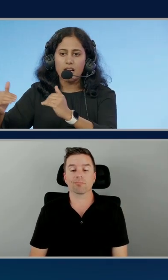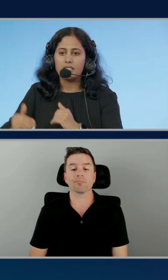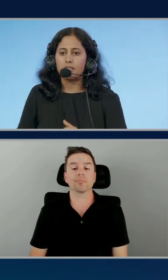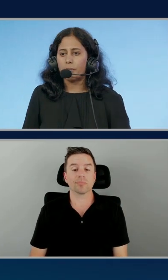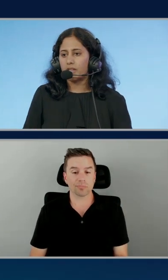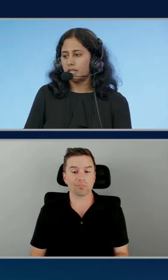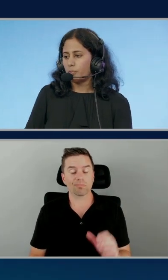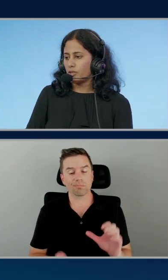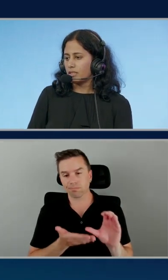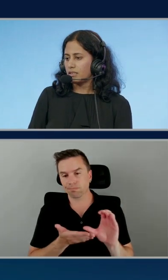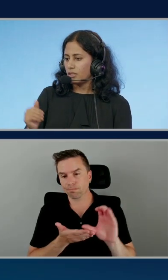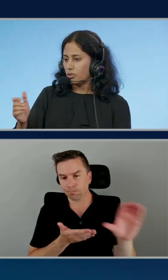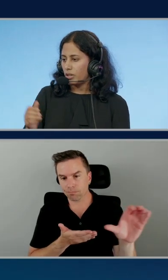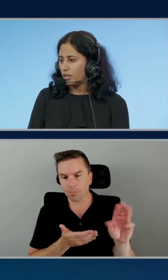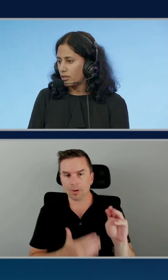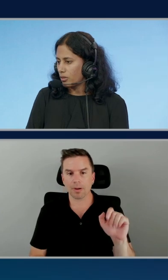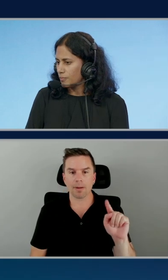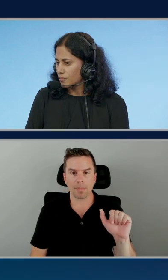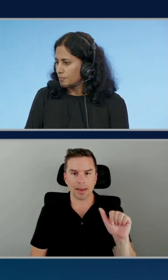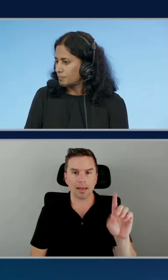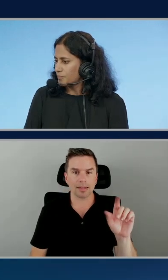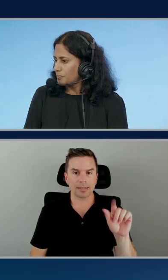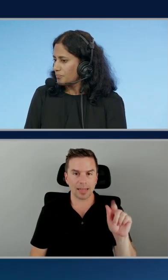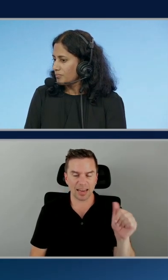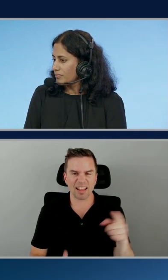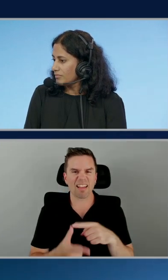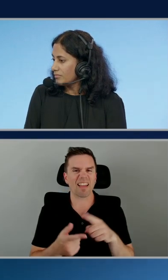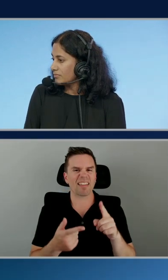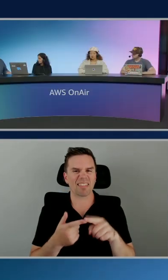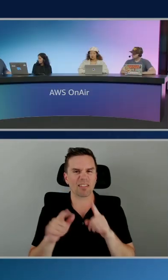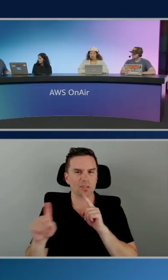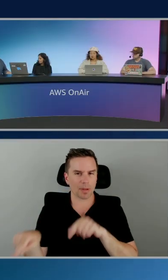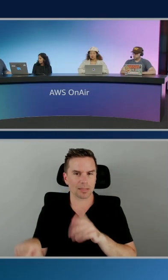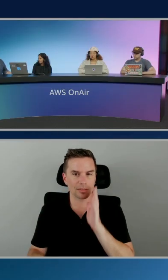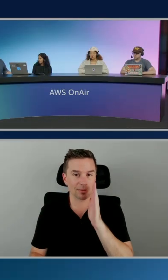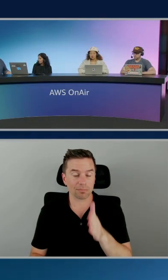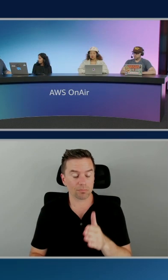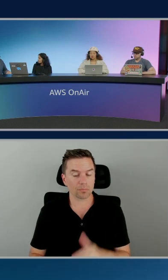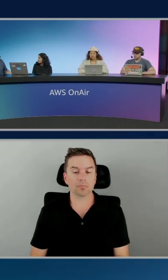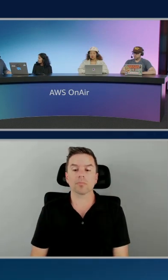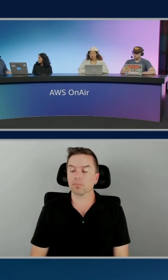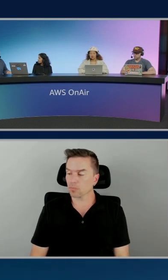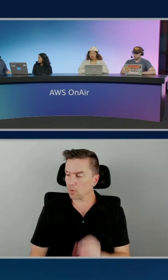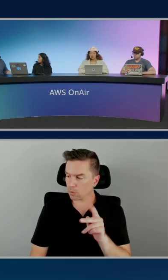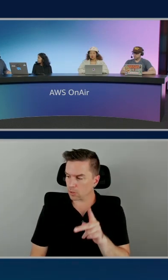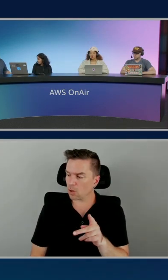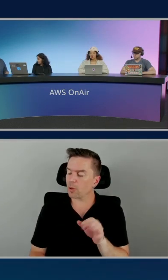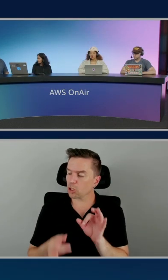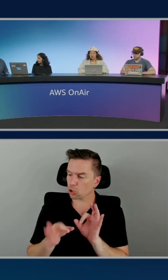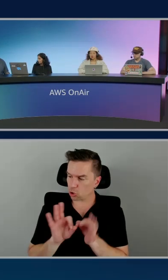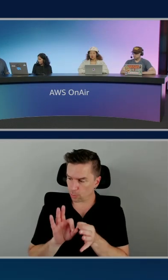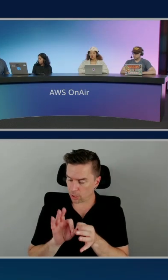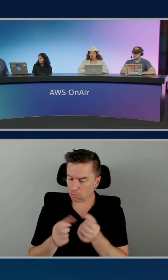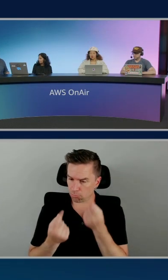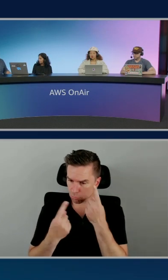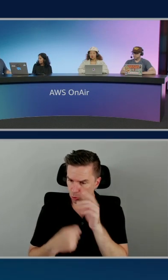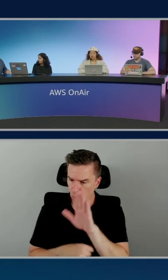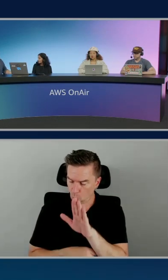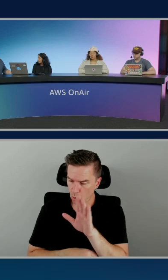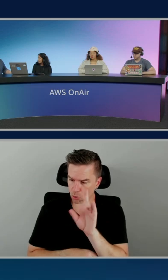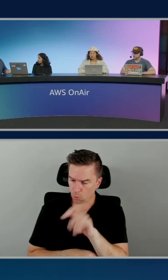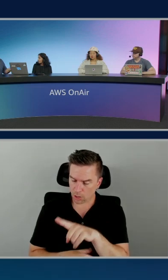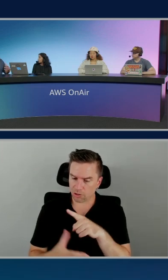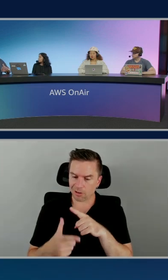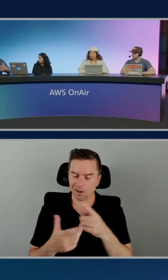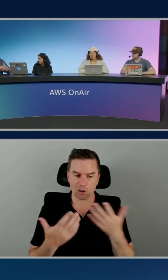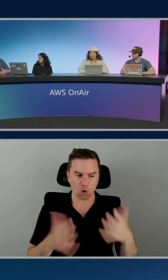then it starts dumping the responses. So here you go. And that's it. It's interpreted your question and it's already responded, right? It's generating the and you said up to